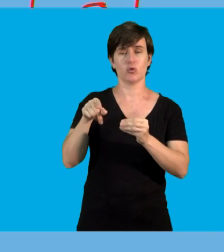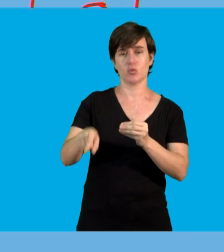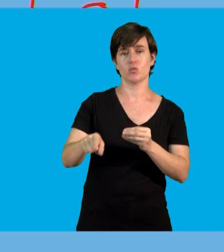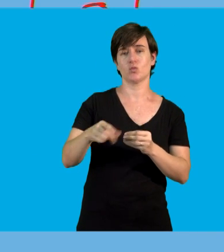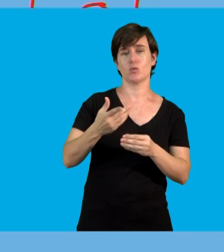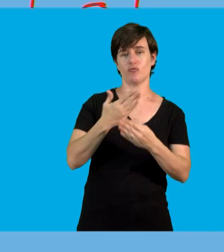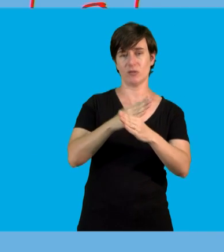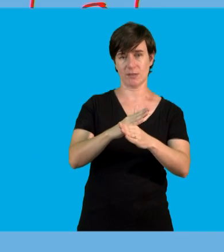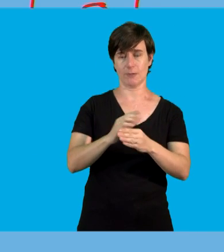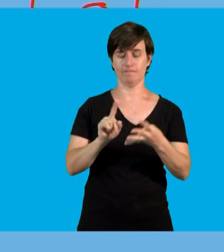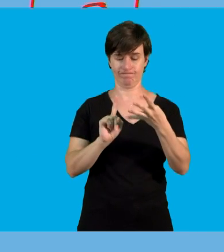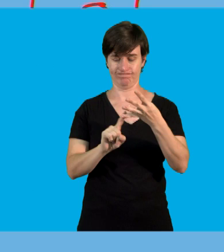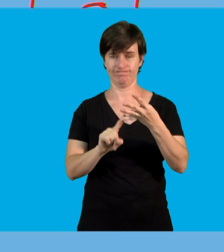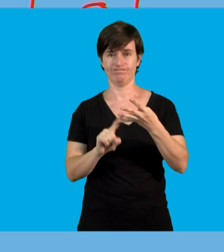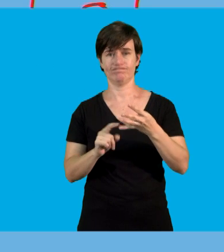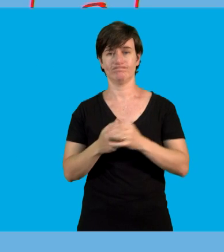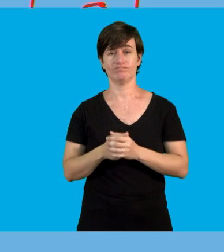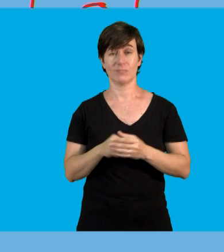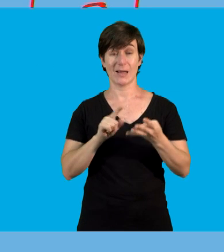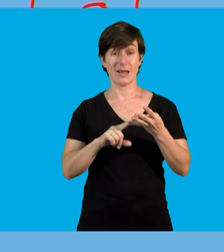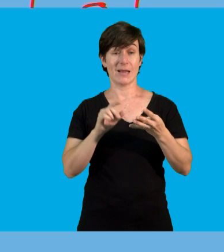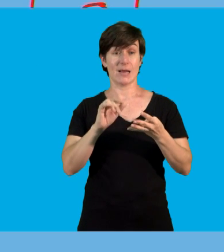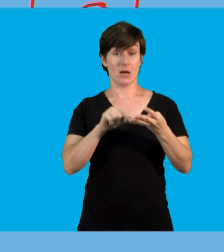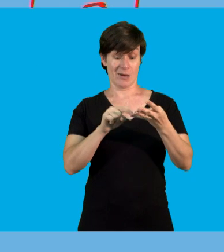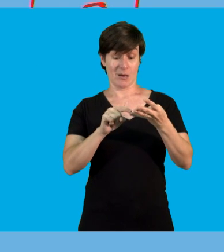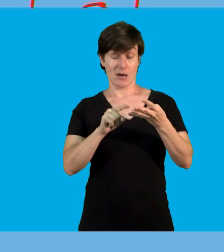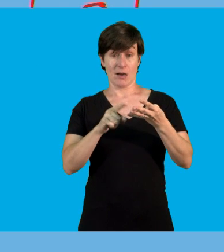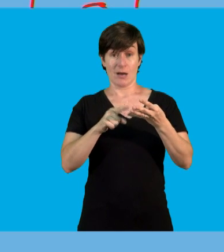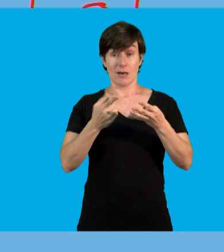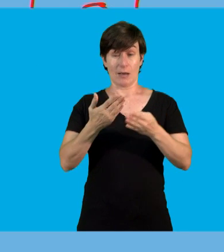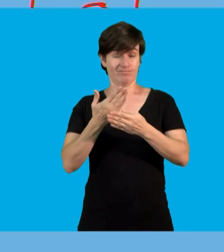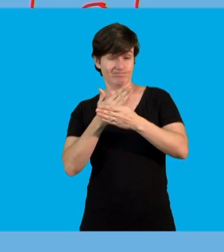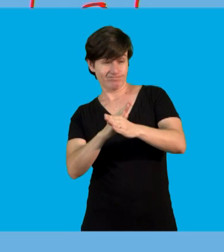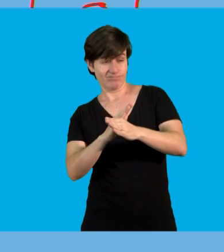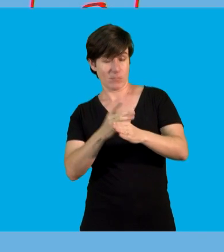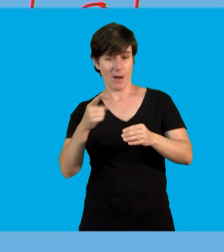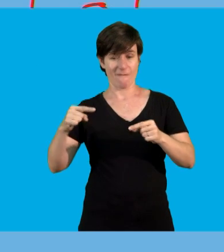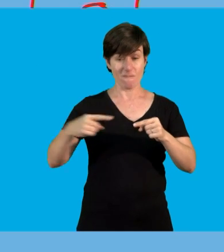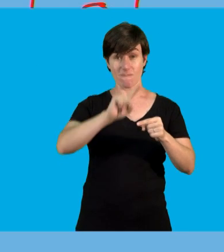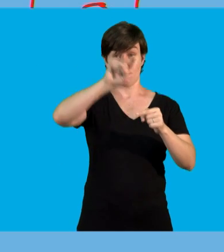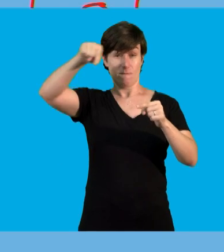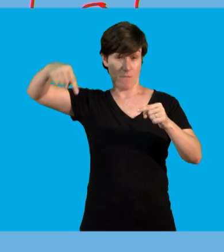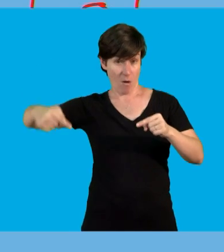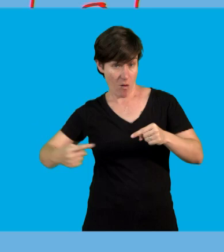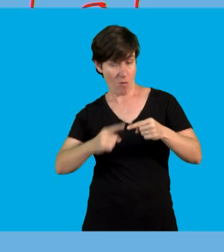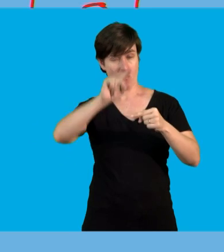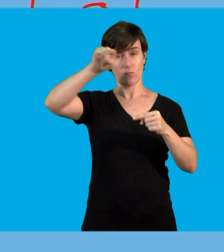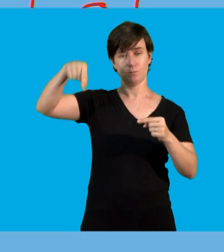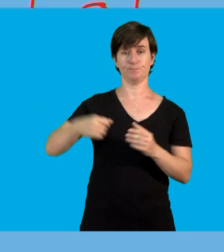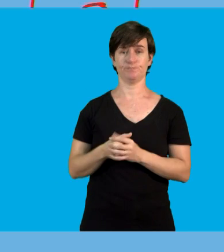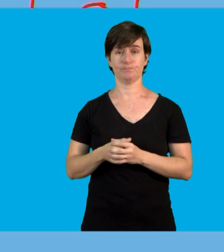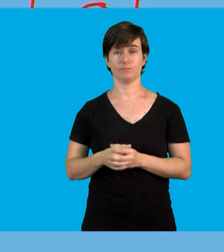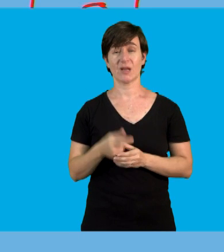to connect a resistor. Remember, the resistor, it is going to resist the flow of current or the flow of charge from one point to the